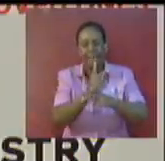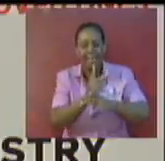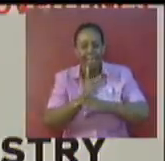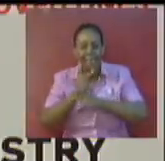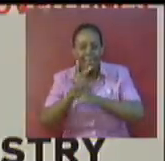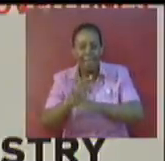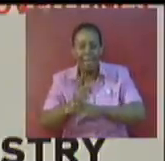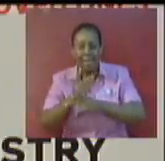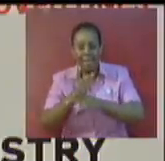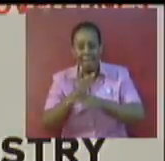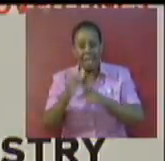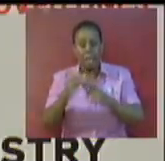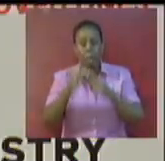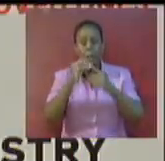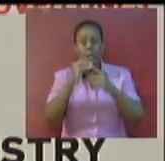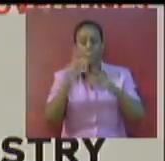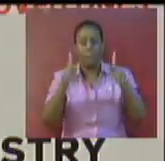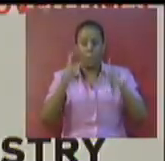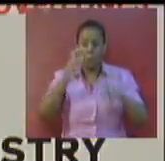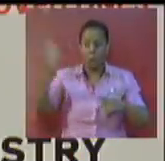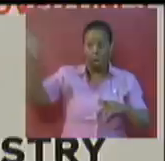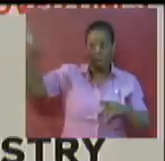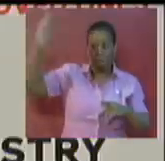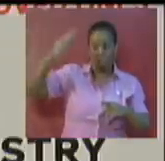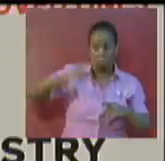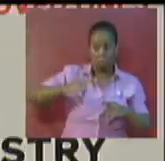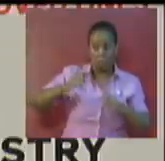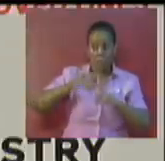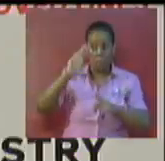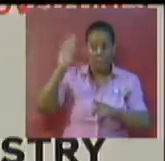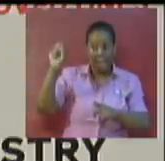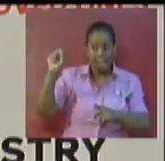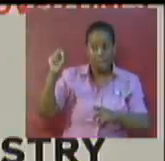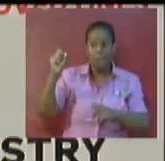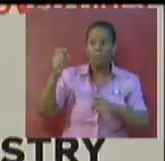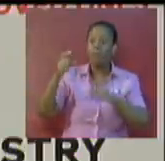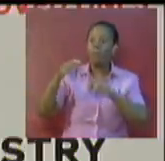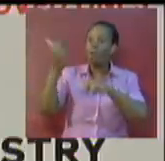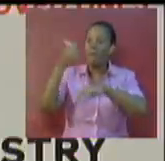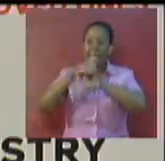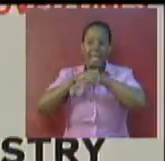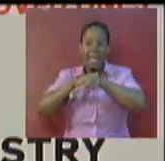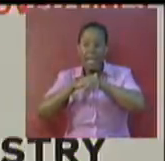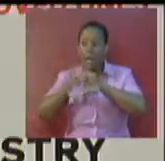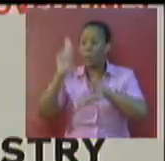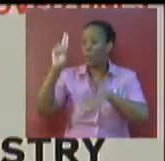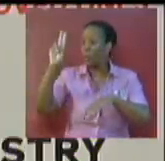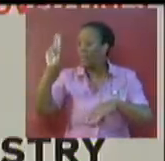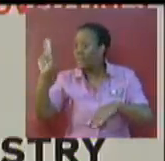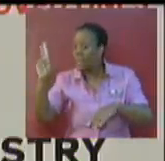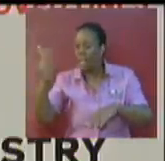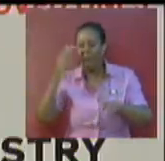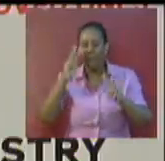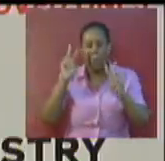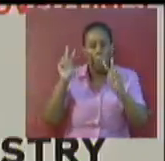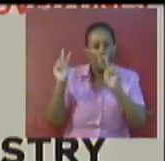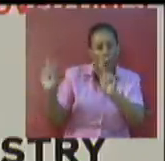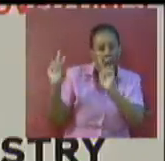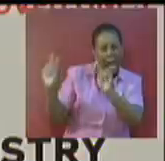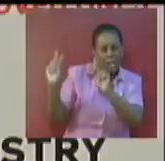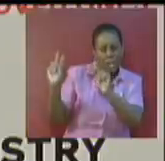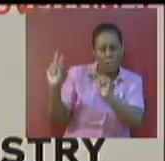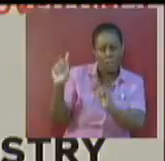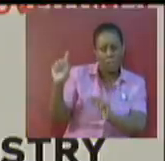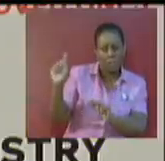particular attention to the UK a few weeks back when they had determined on December 1st to be the first country with the